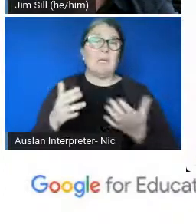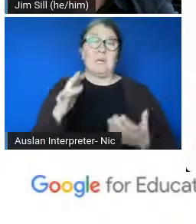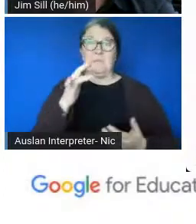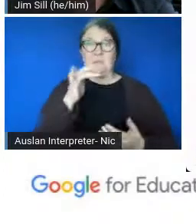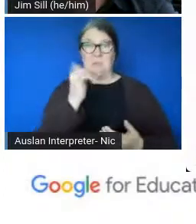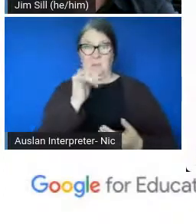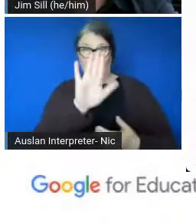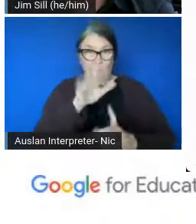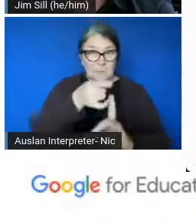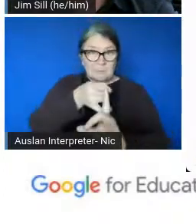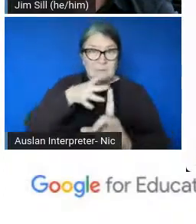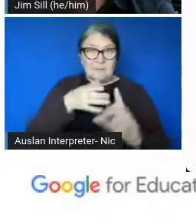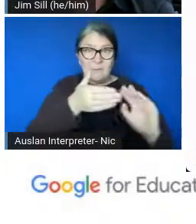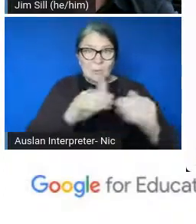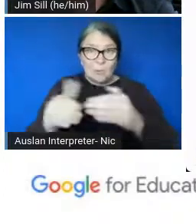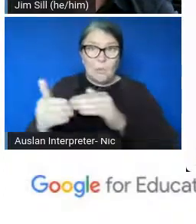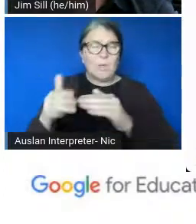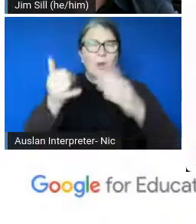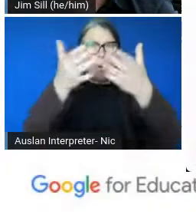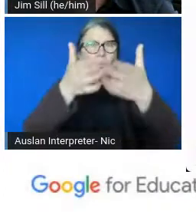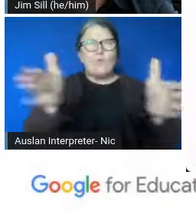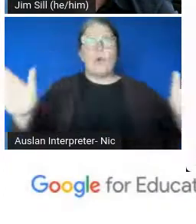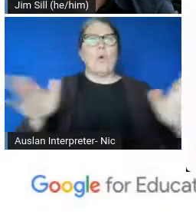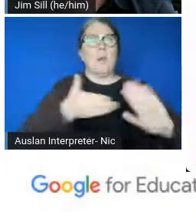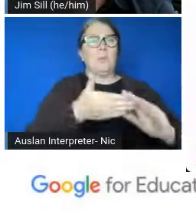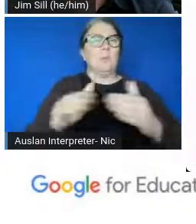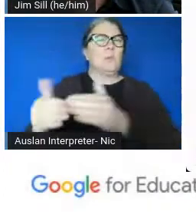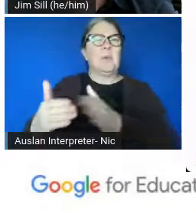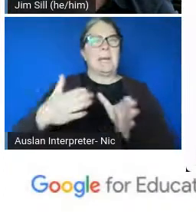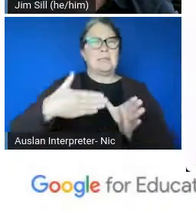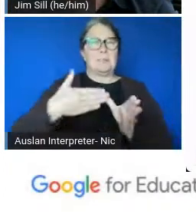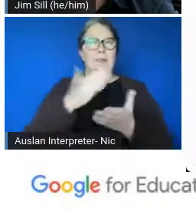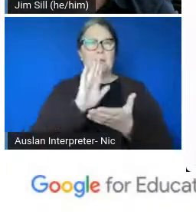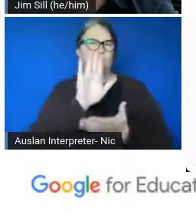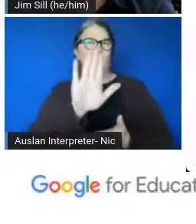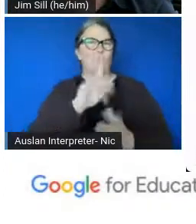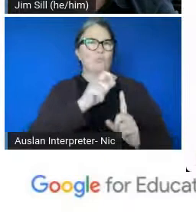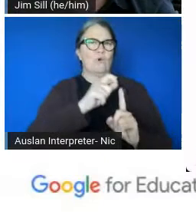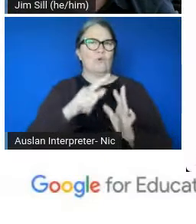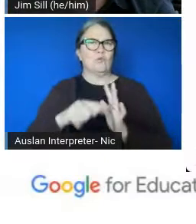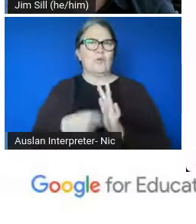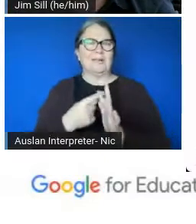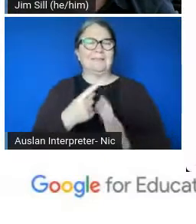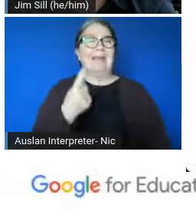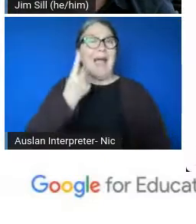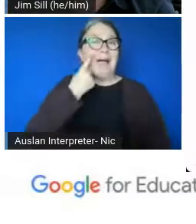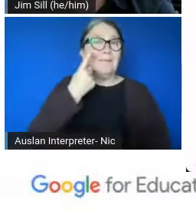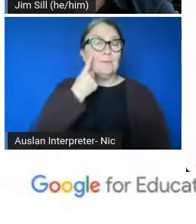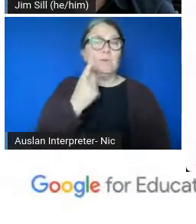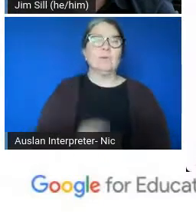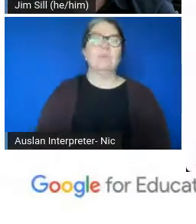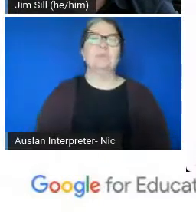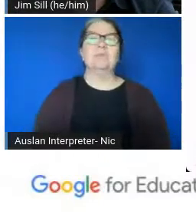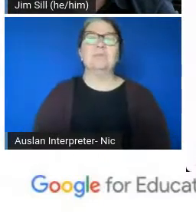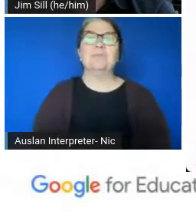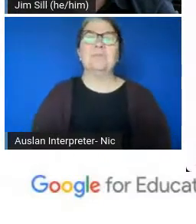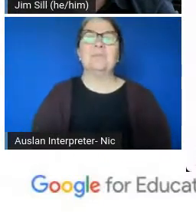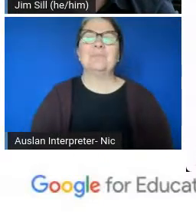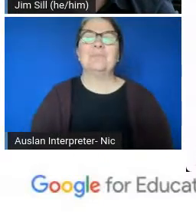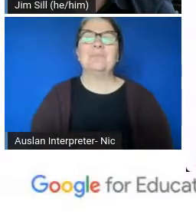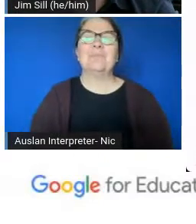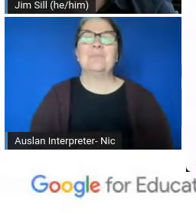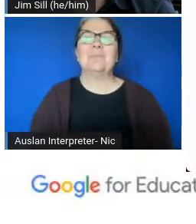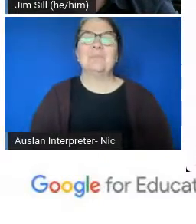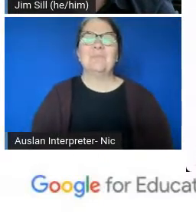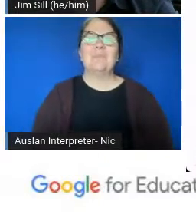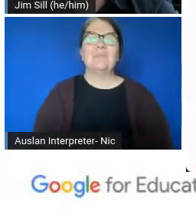project. So if you go to sites.google.com, or if you go to your waffle bar up the top, you can